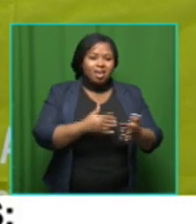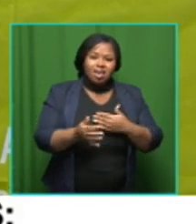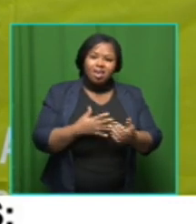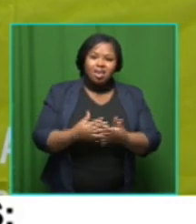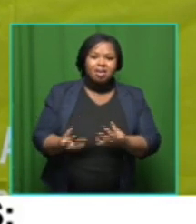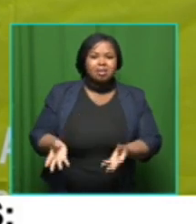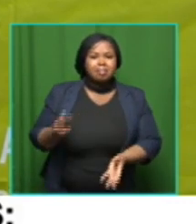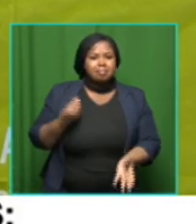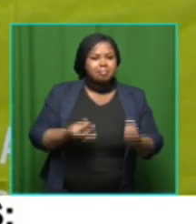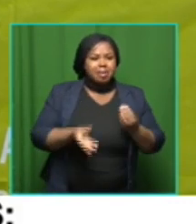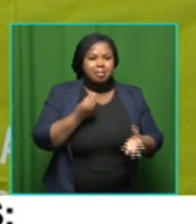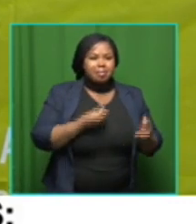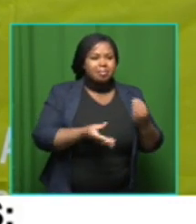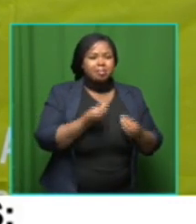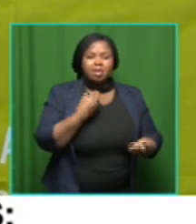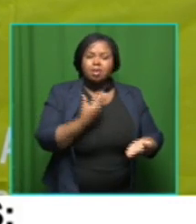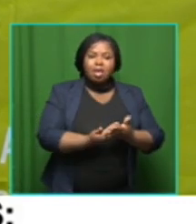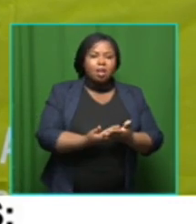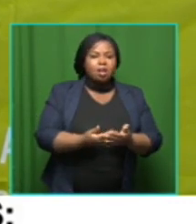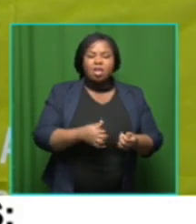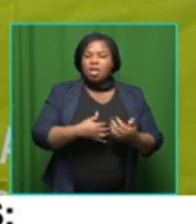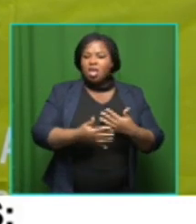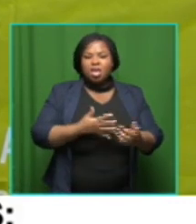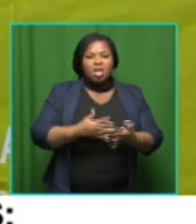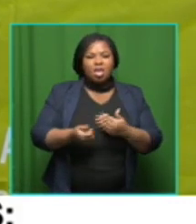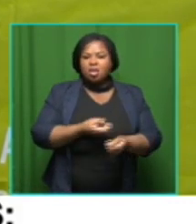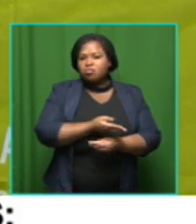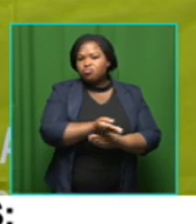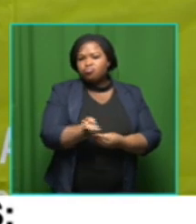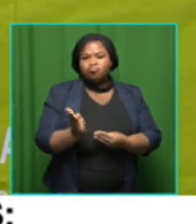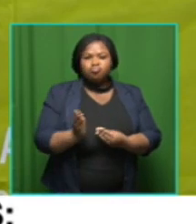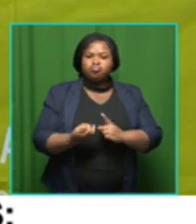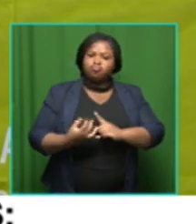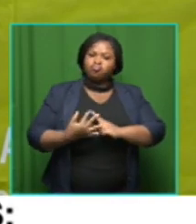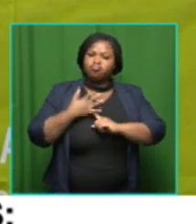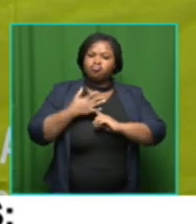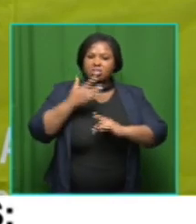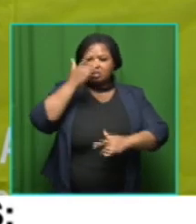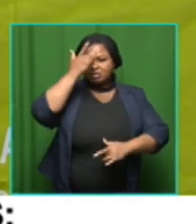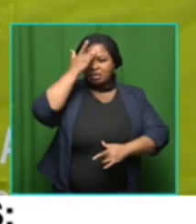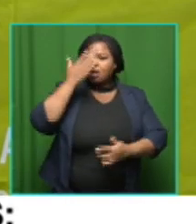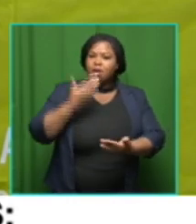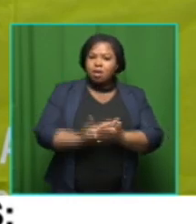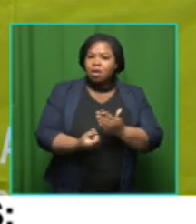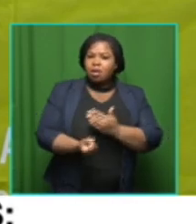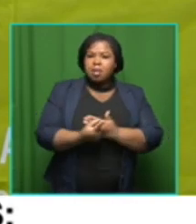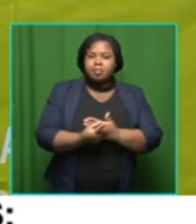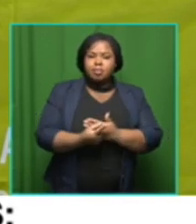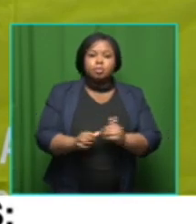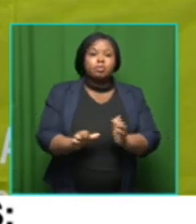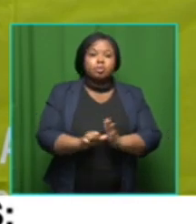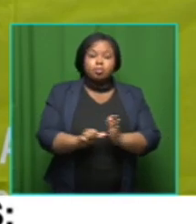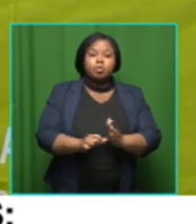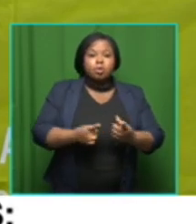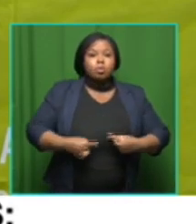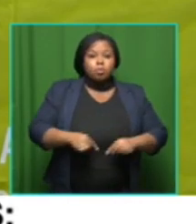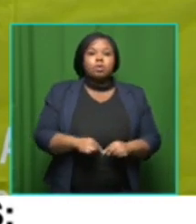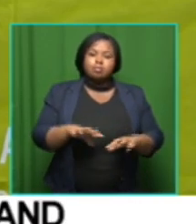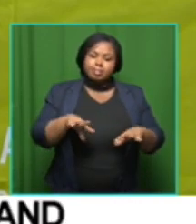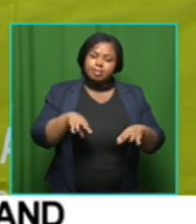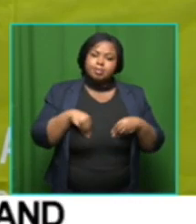are misled. This disease can be anywhere, and it can get anybody, and therefore it's important for us to face up to the